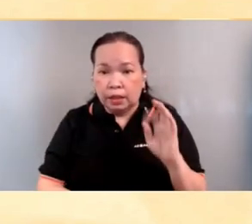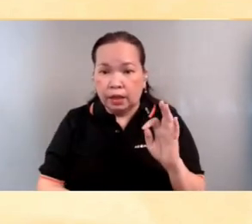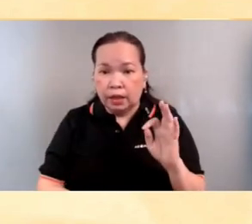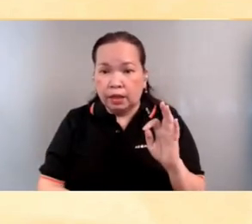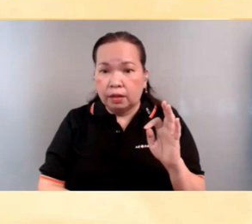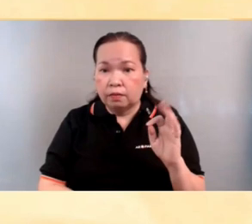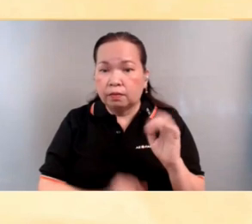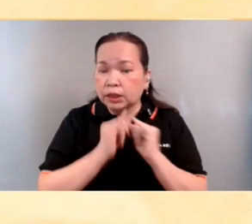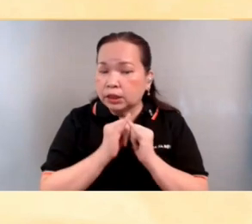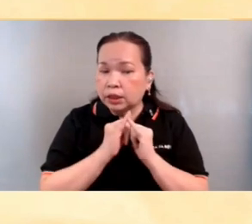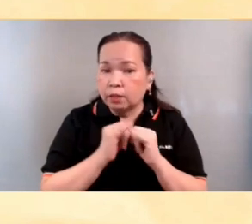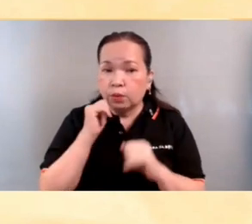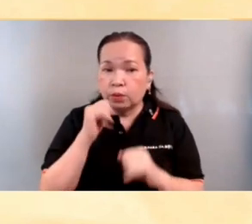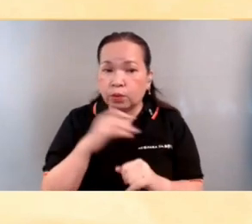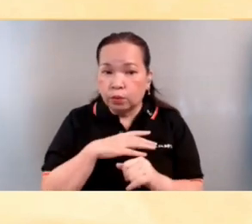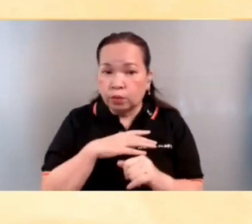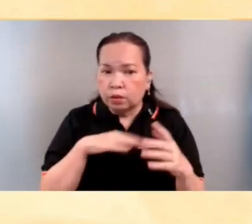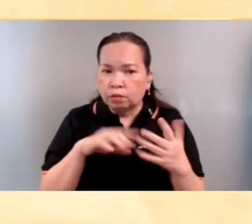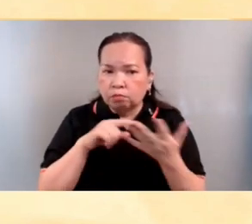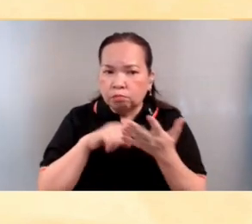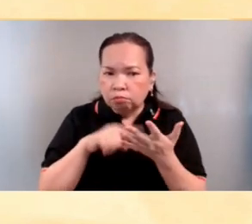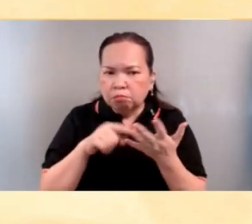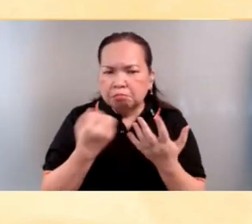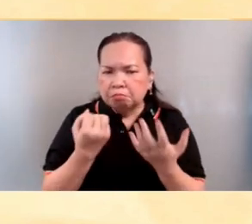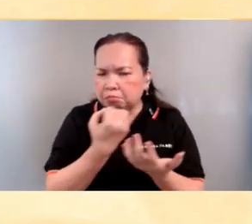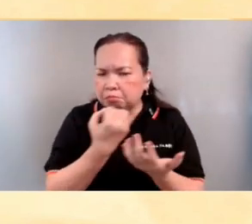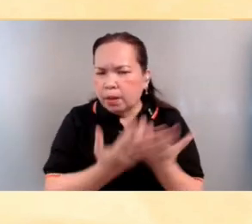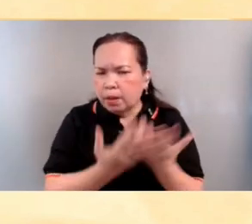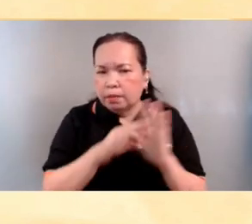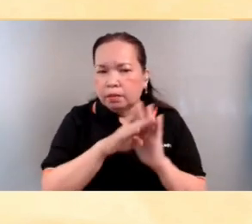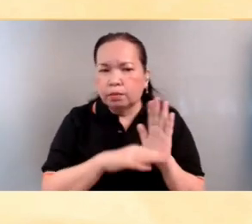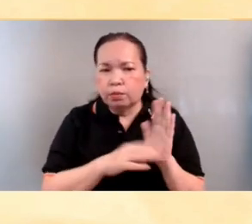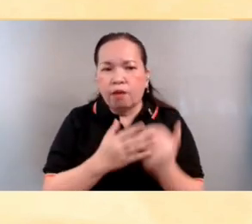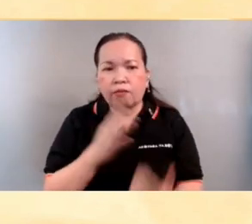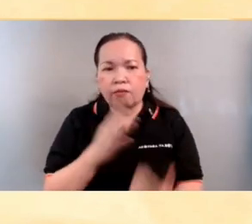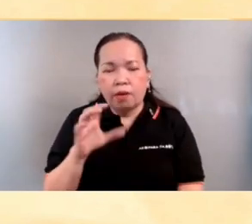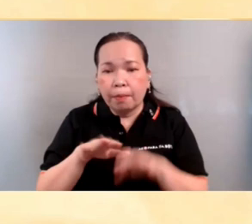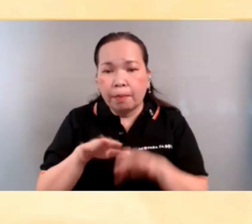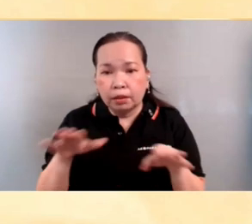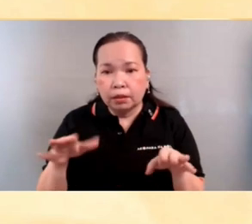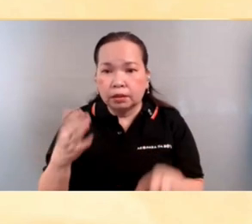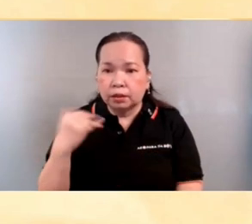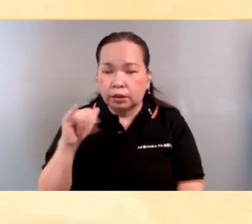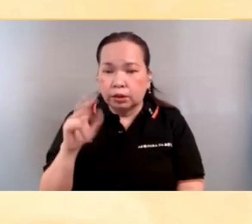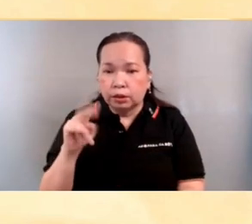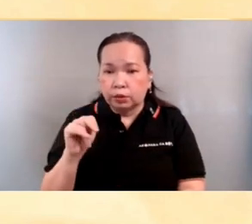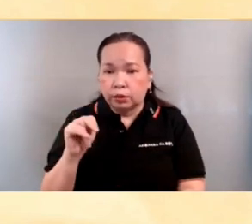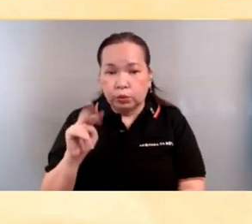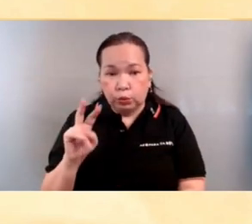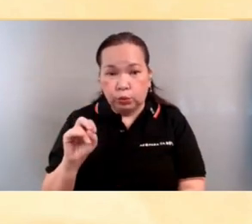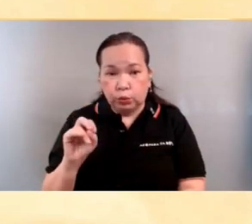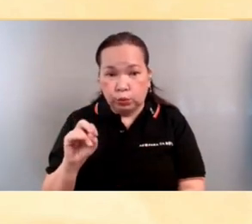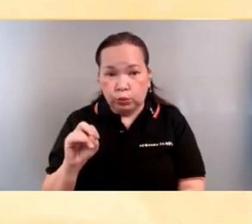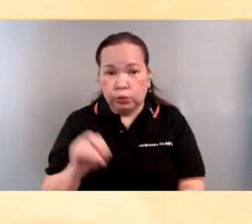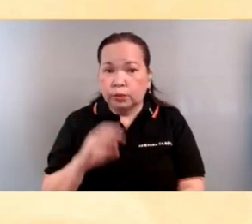or the BWAB, is working on a partial list with just over 500 orphans as of January 2020.